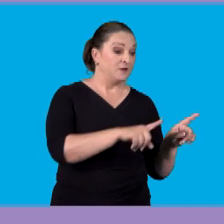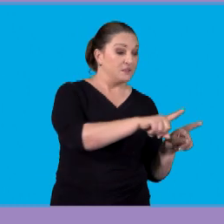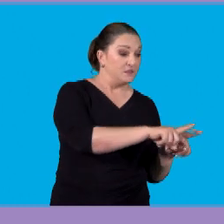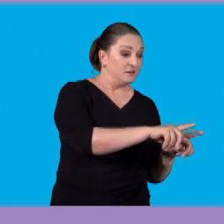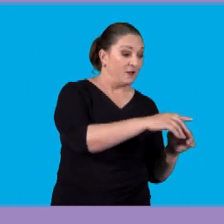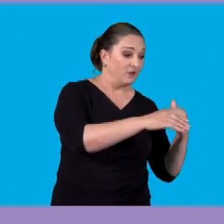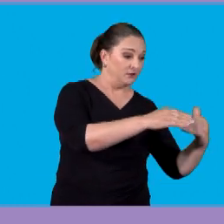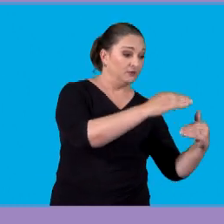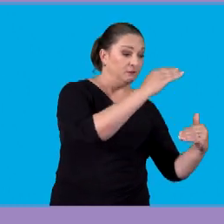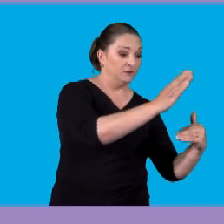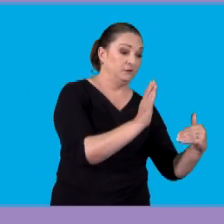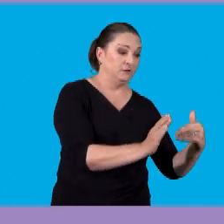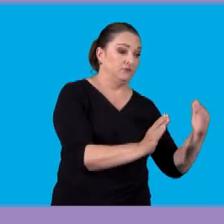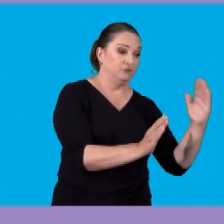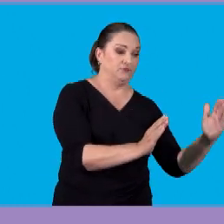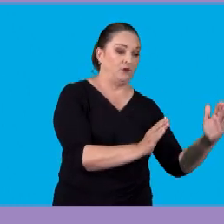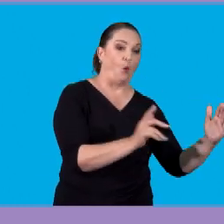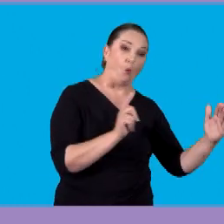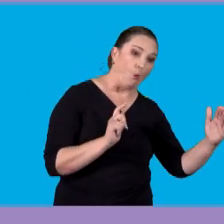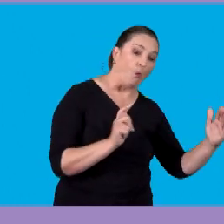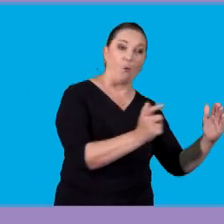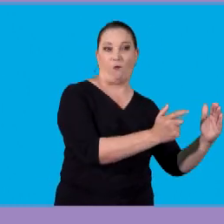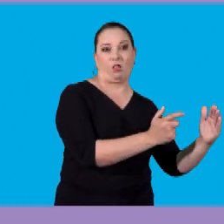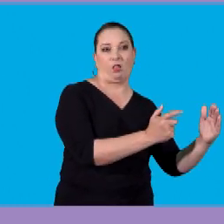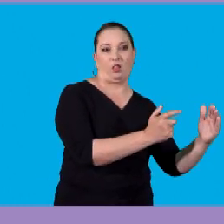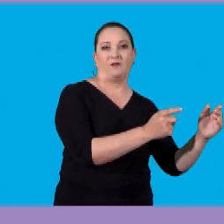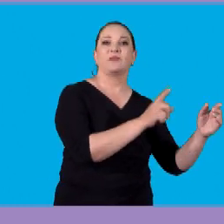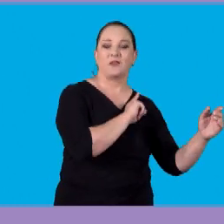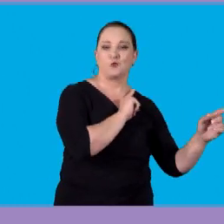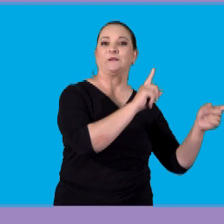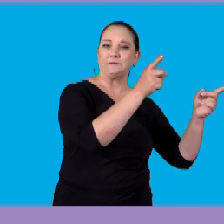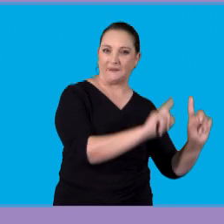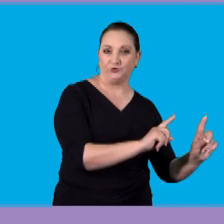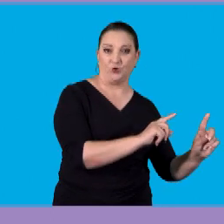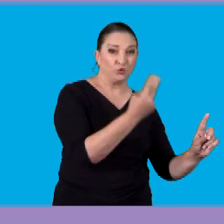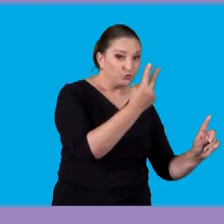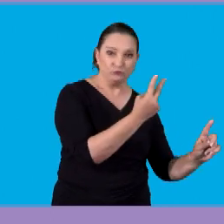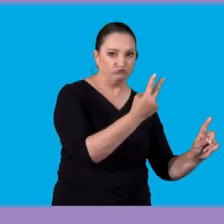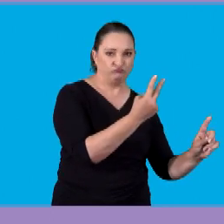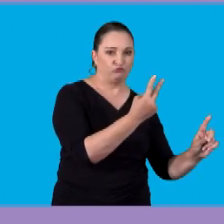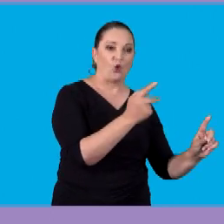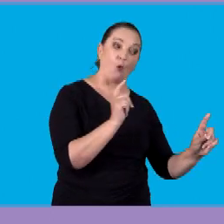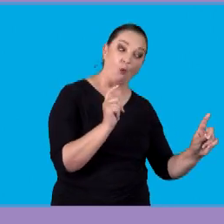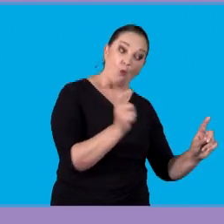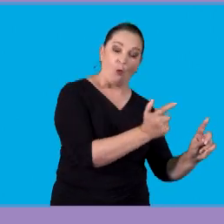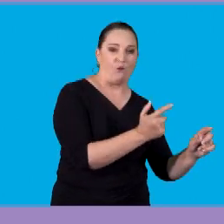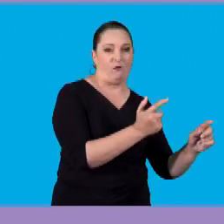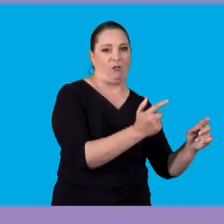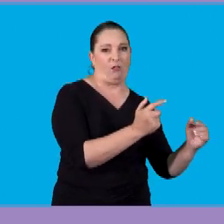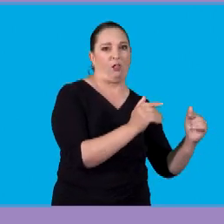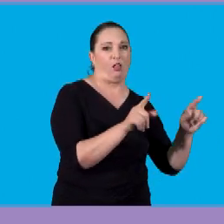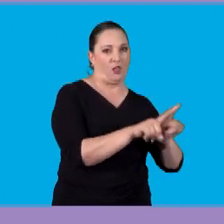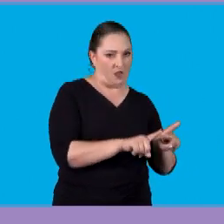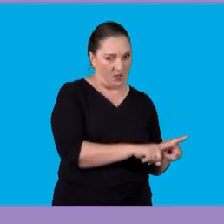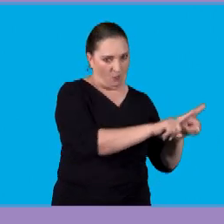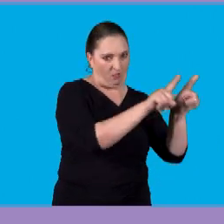all of the sides are equal. So they are not just two opposite sides that are equal, but all of them are